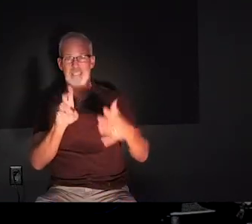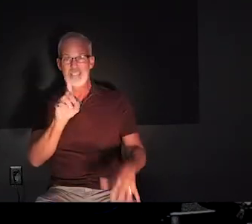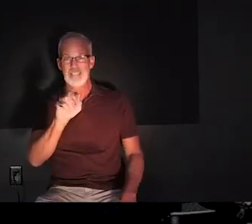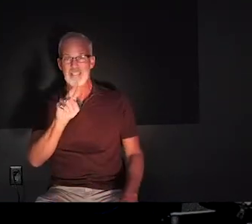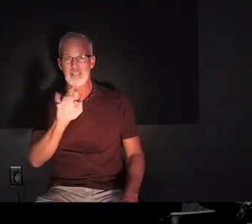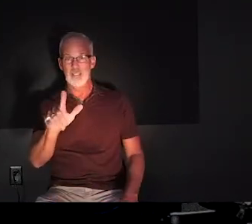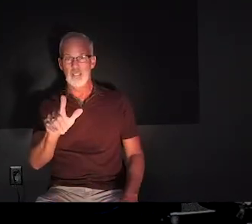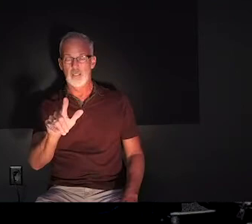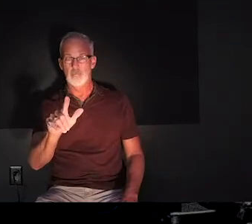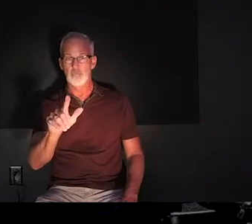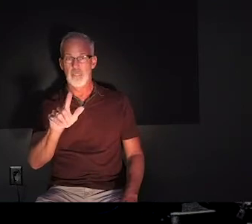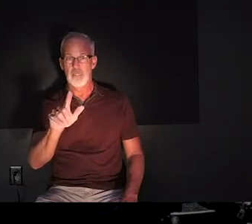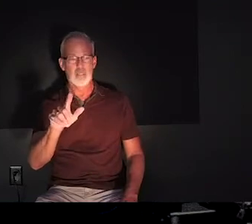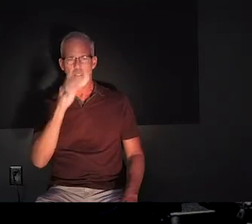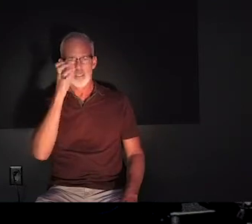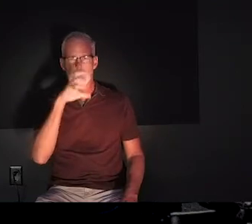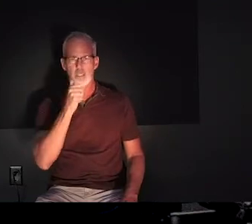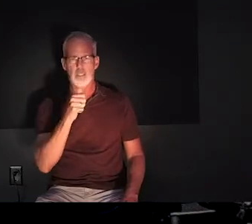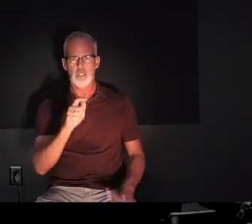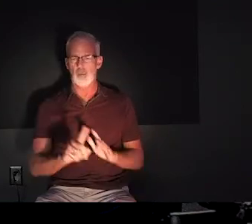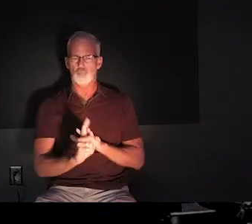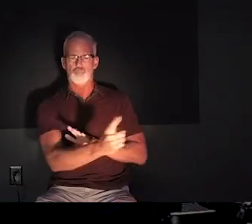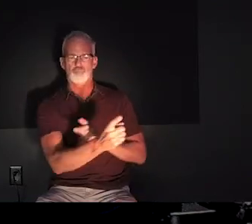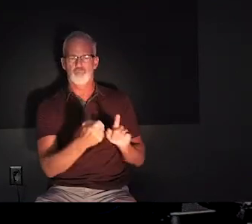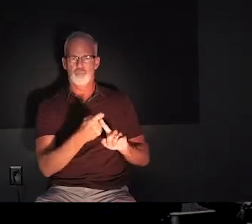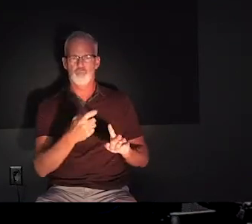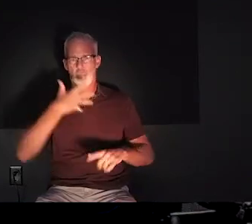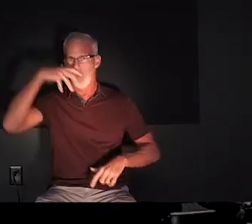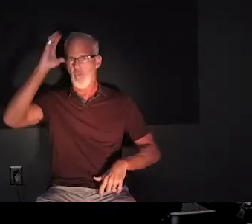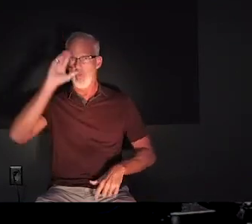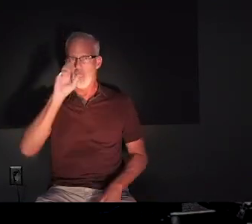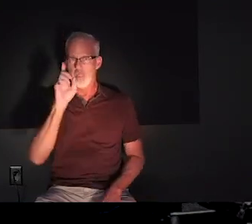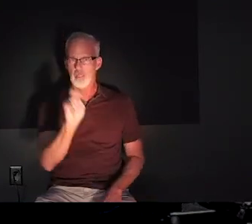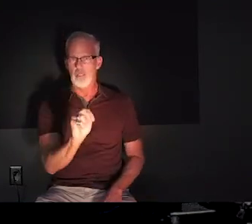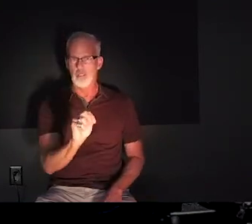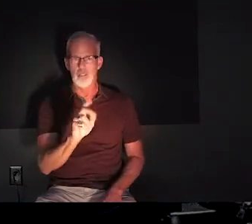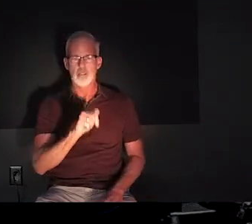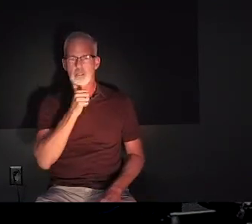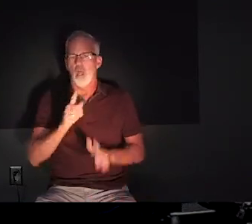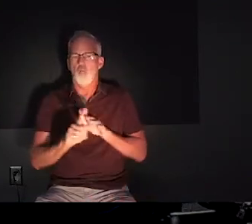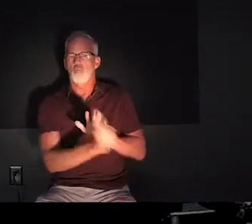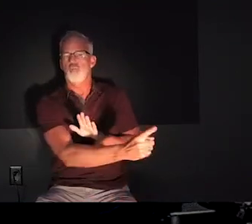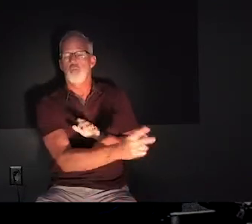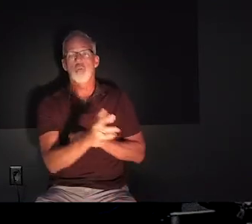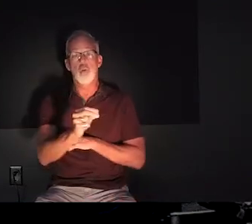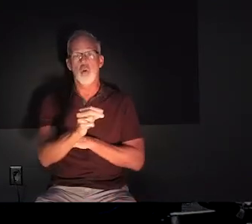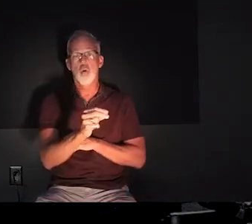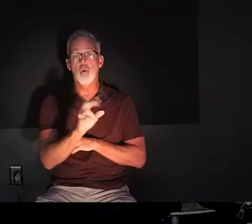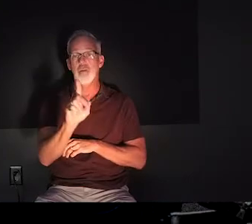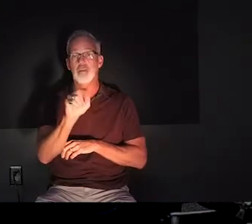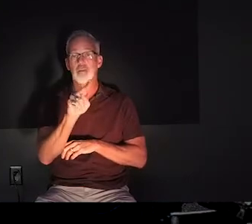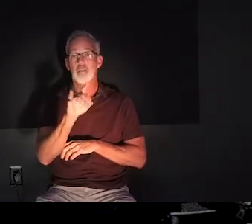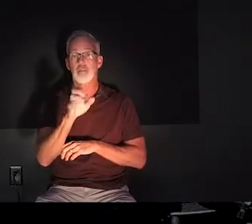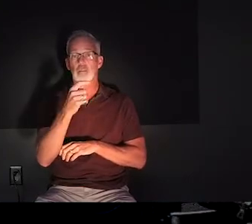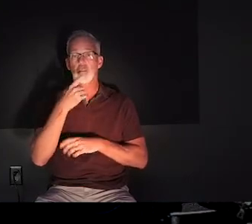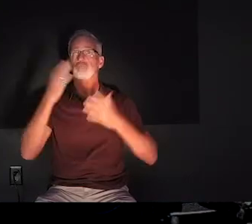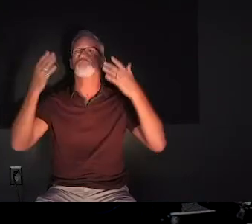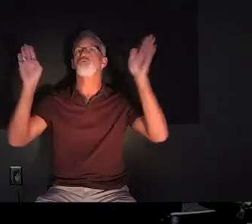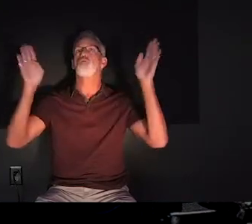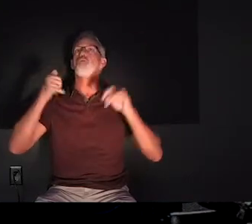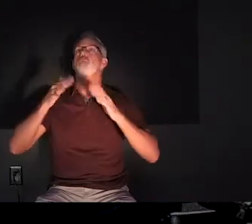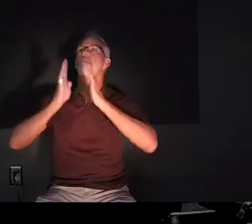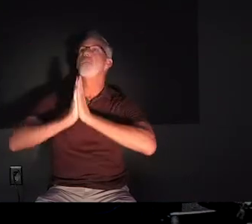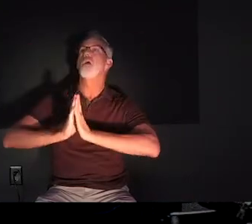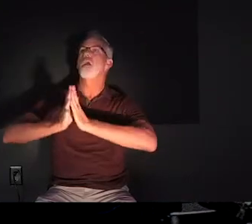Daniel didn't run from the lion's den. Daniel didn't run away. What did Daniel do? Daniel opened up the door and he